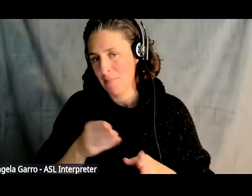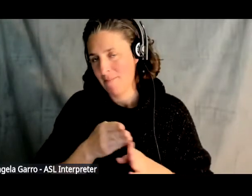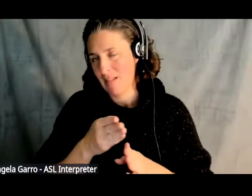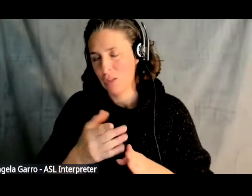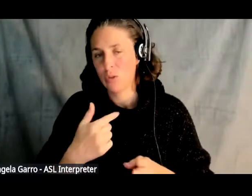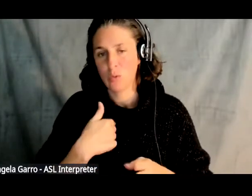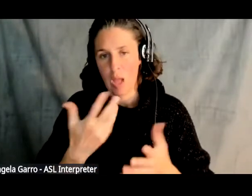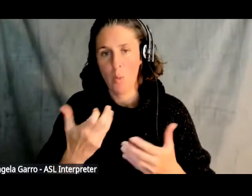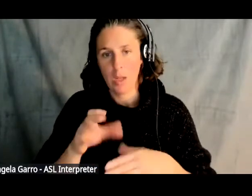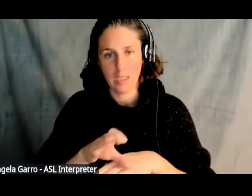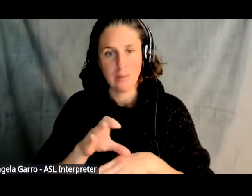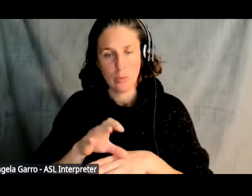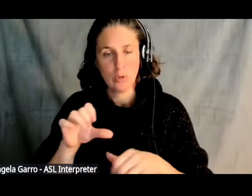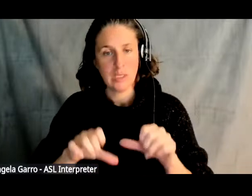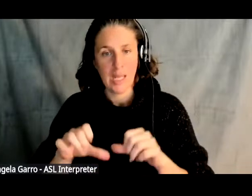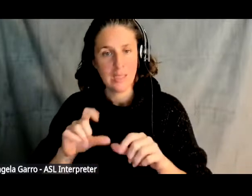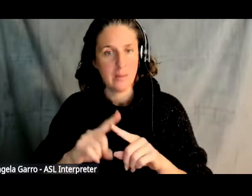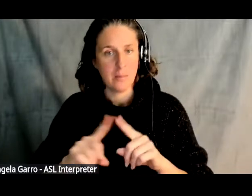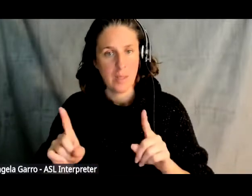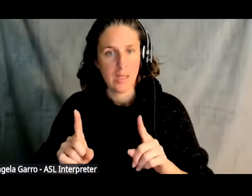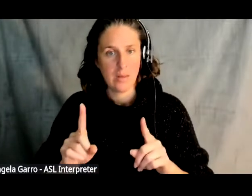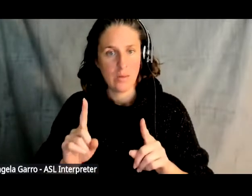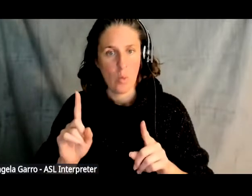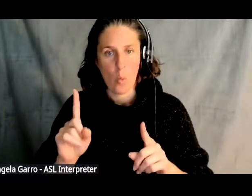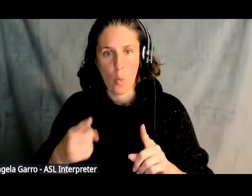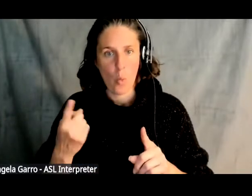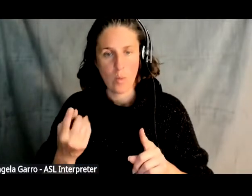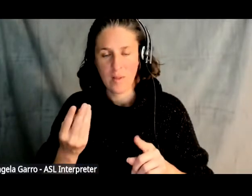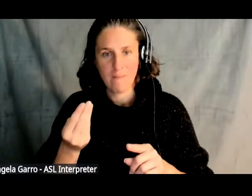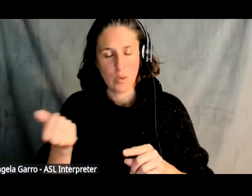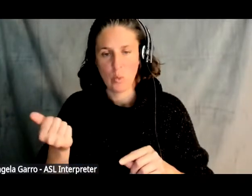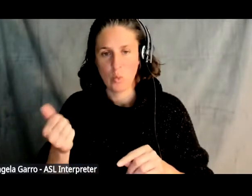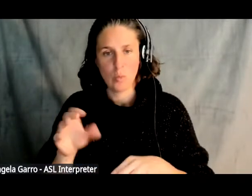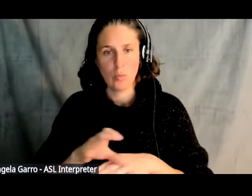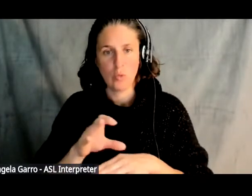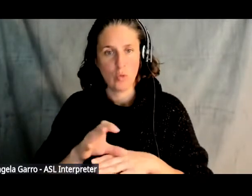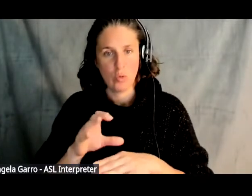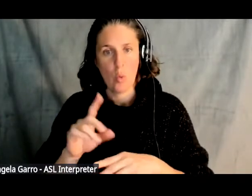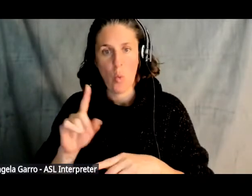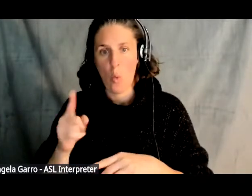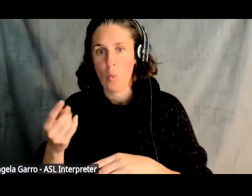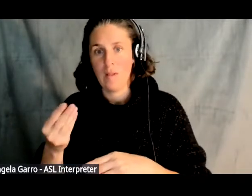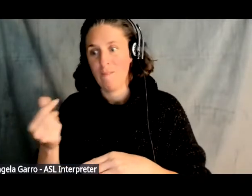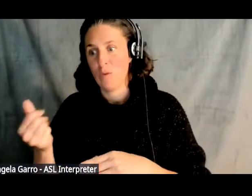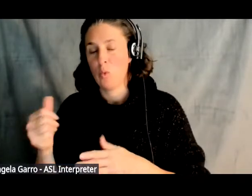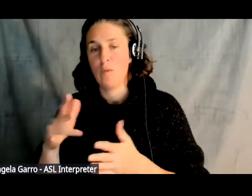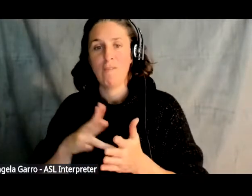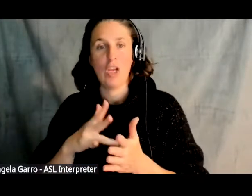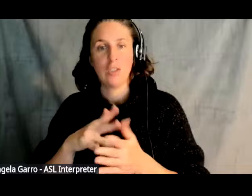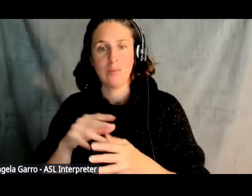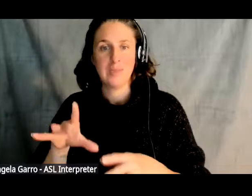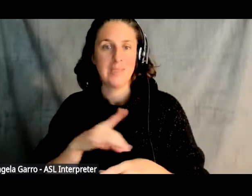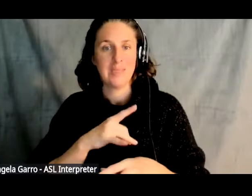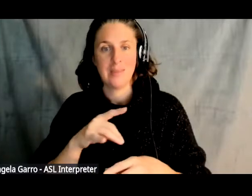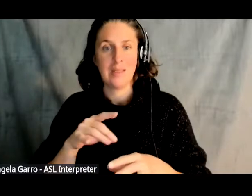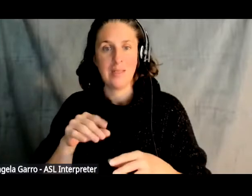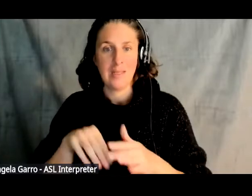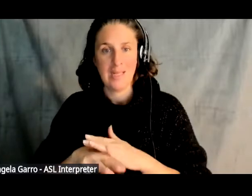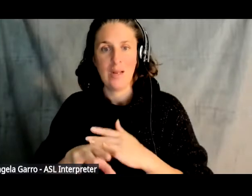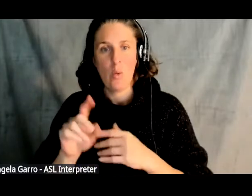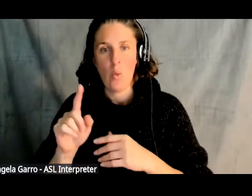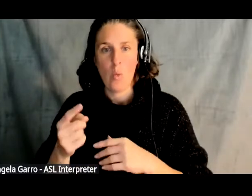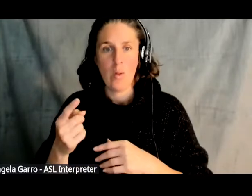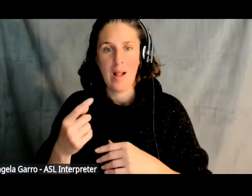take computer science here, but only really few computer science, like freshmen get into computer science. Like it's either about like 3, I think I